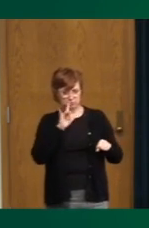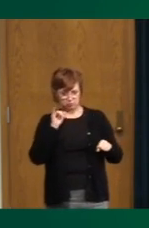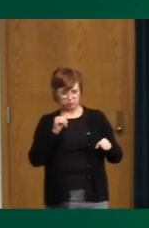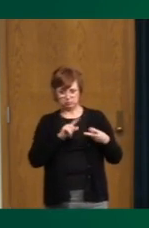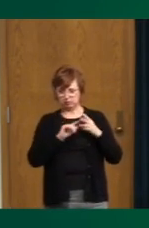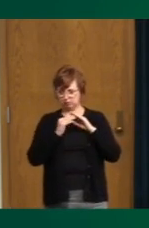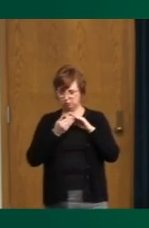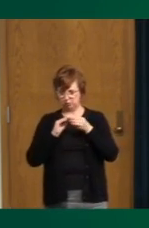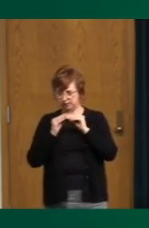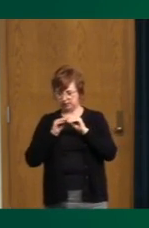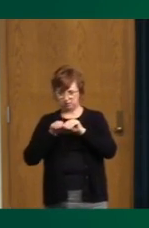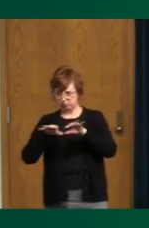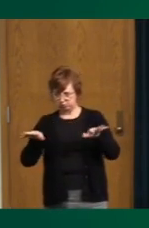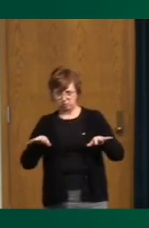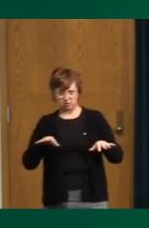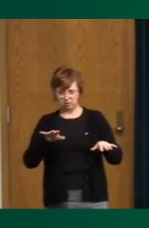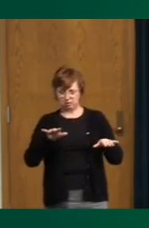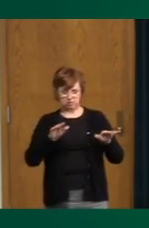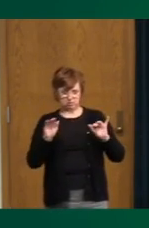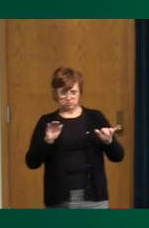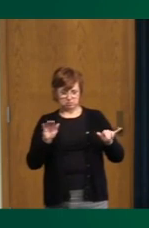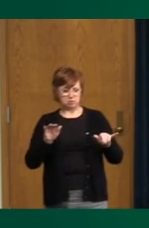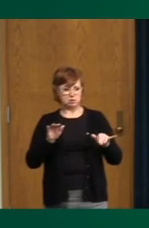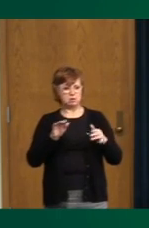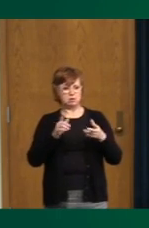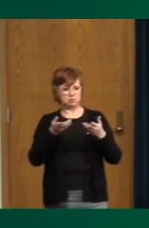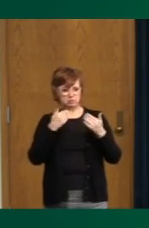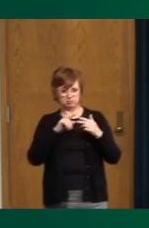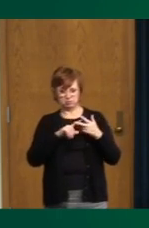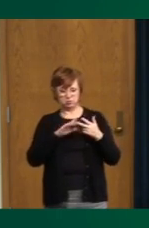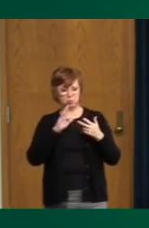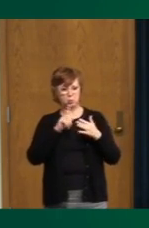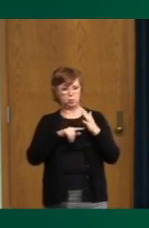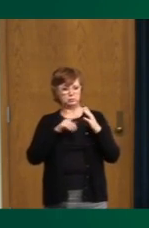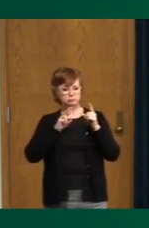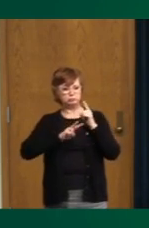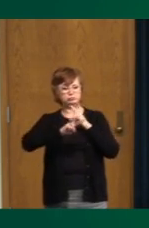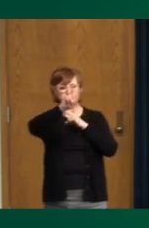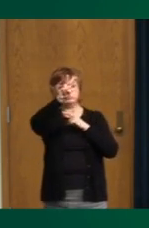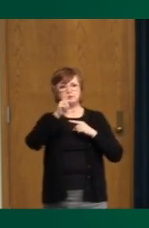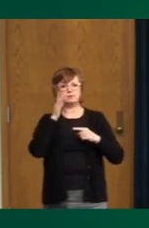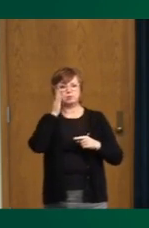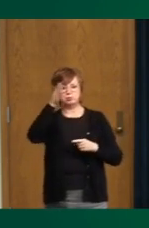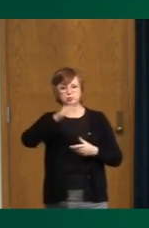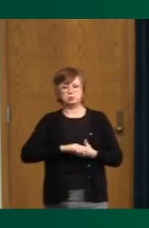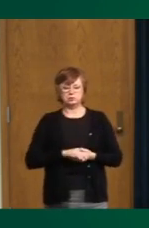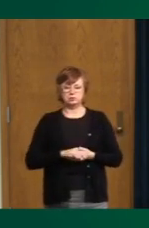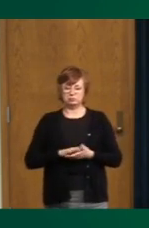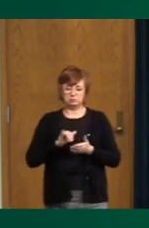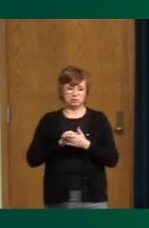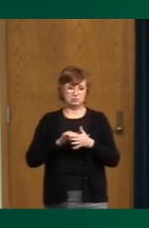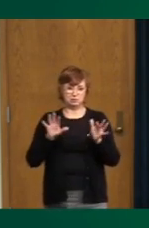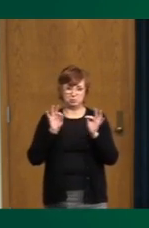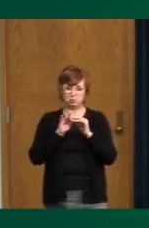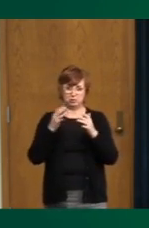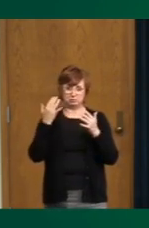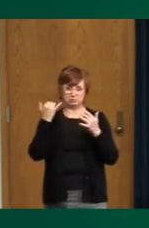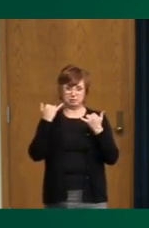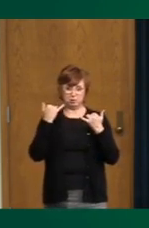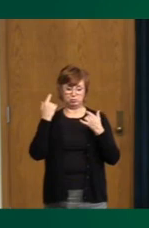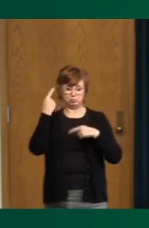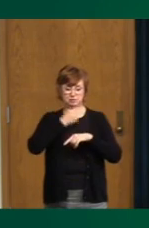infection rates are, how that is impacting, where that's going in the days ahead, and that's why we're making the decisions that we are here